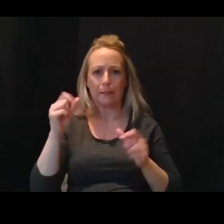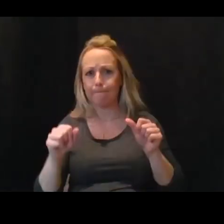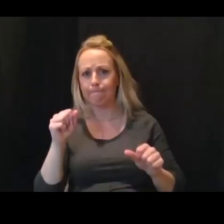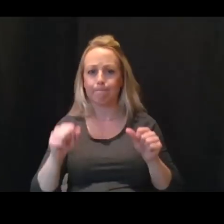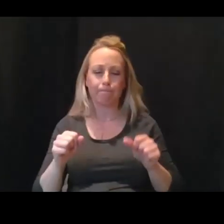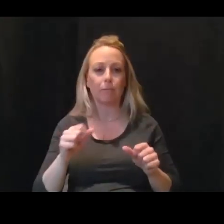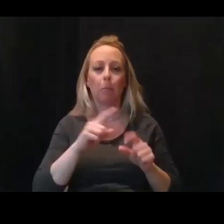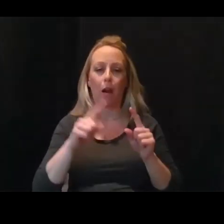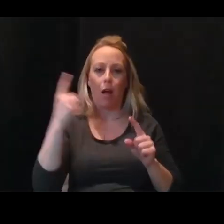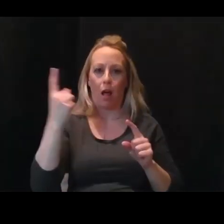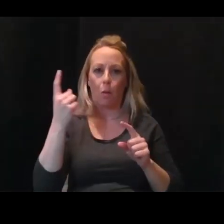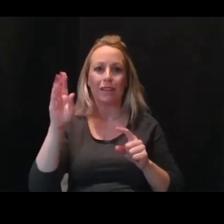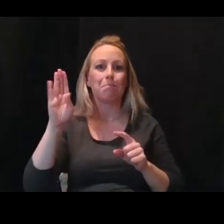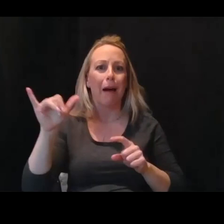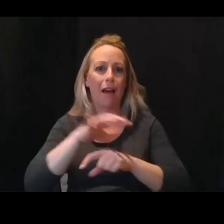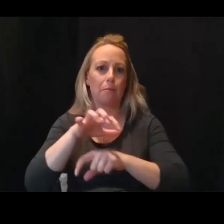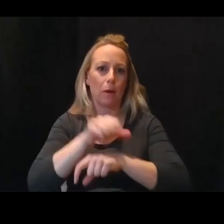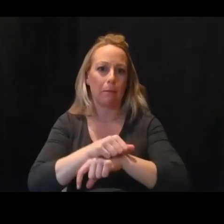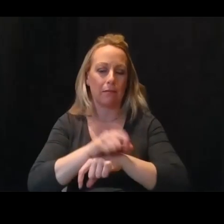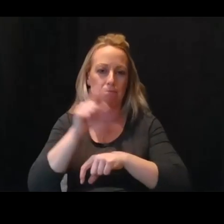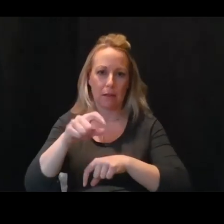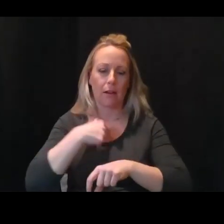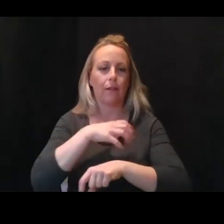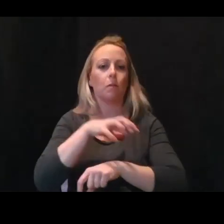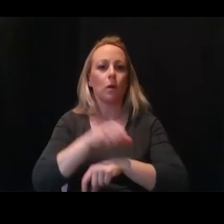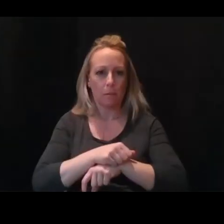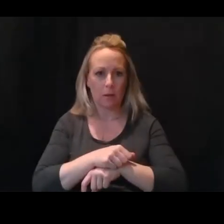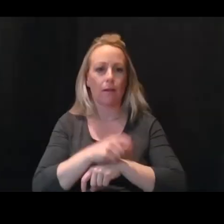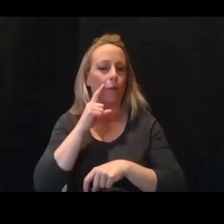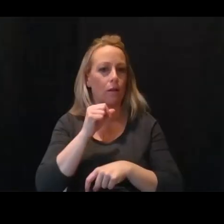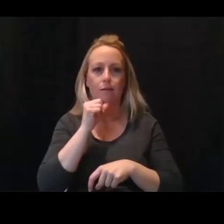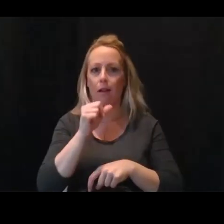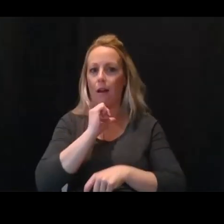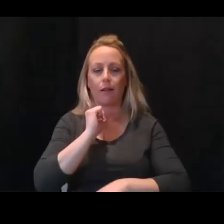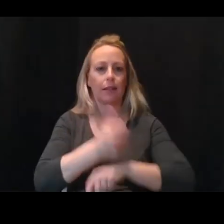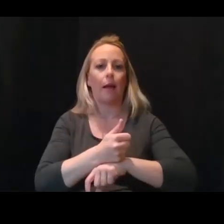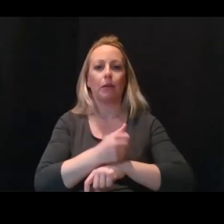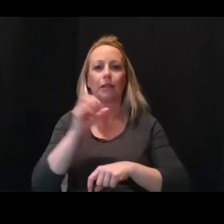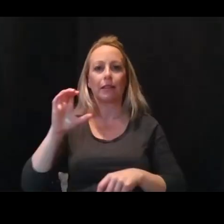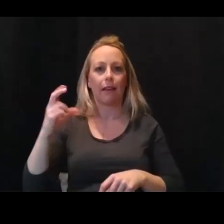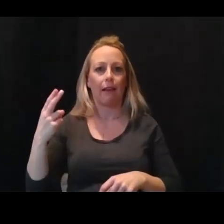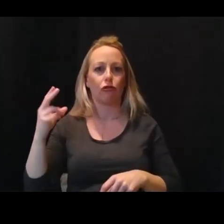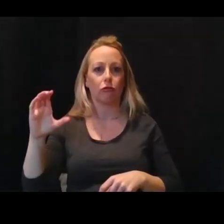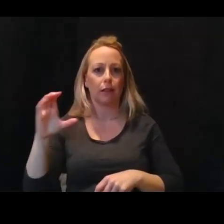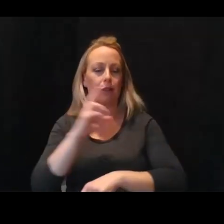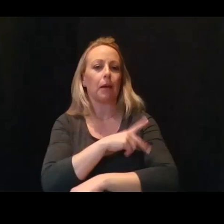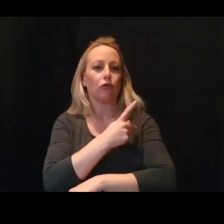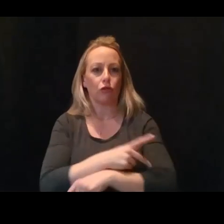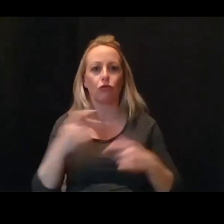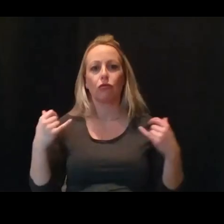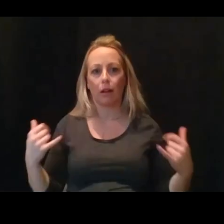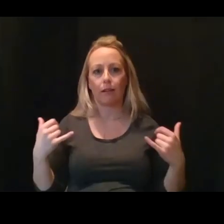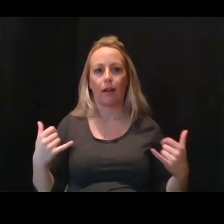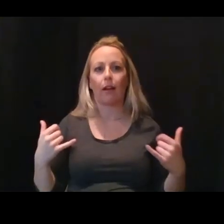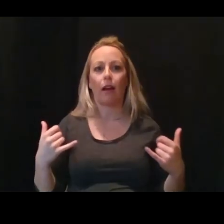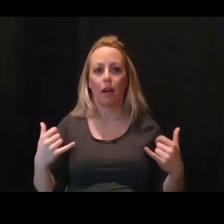appointment, and so this is for non-established CHC patients right now.